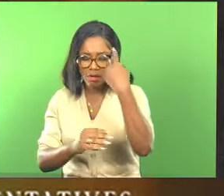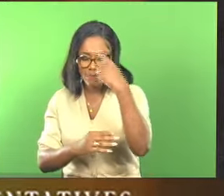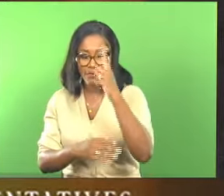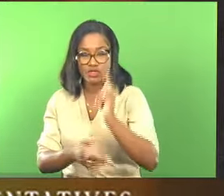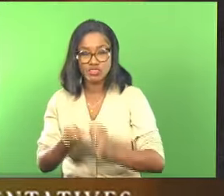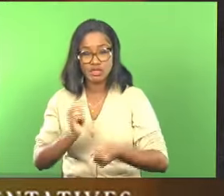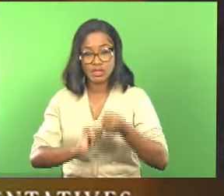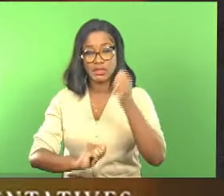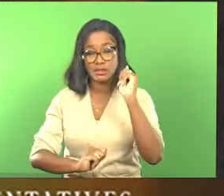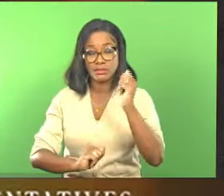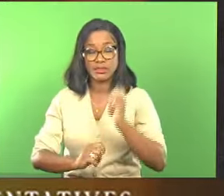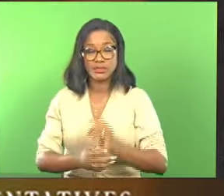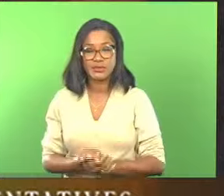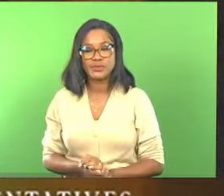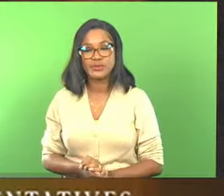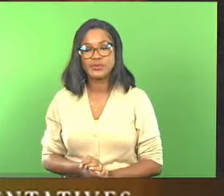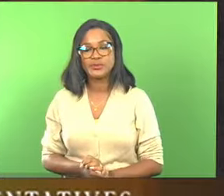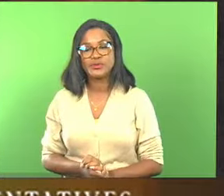Friends,